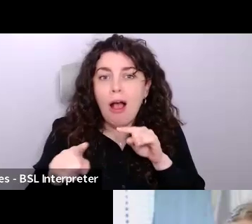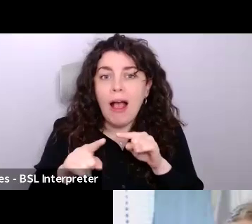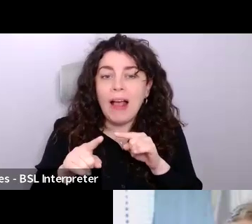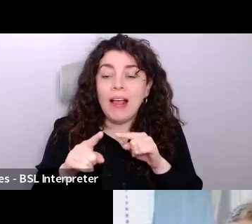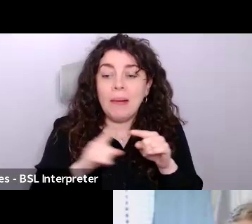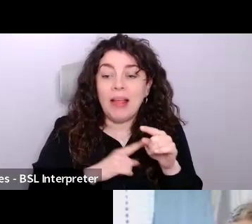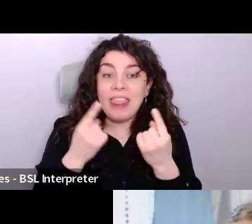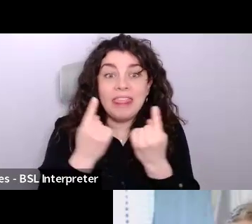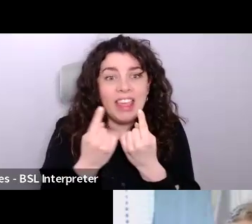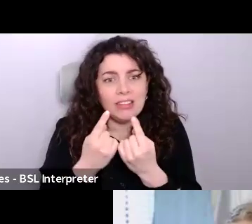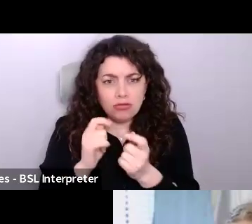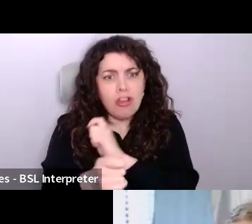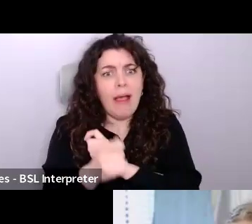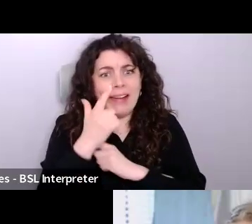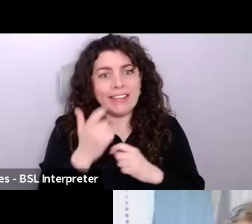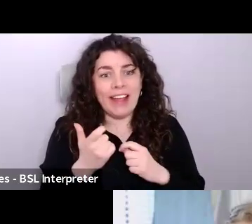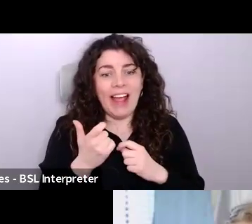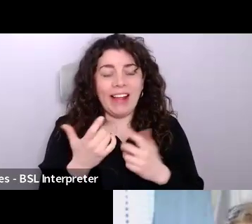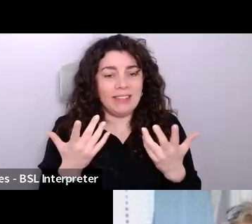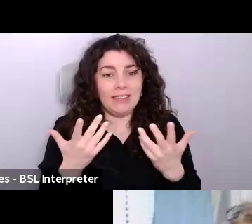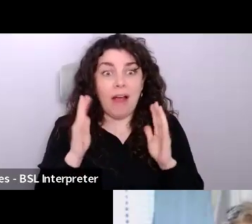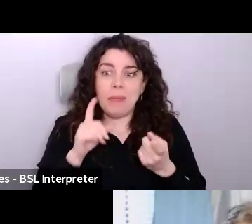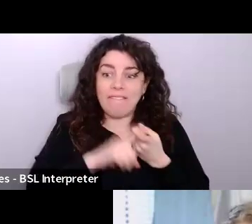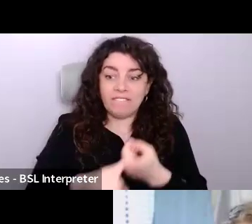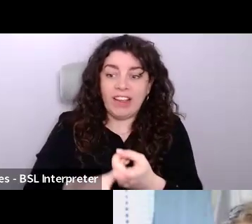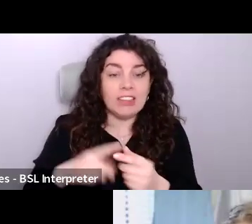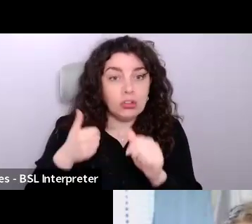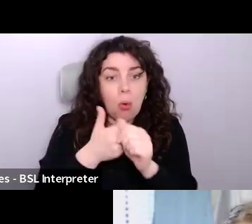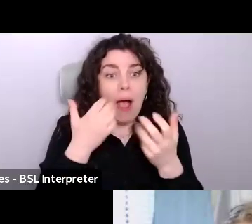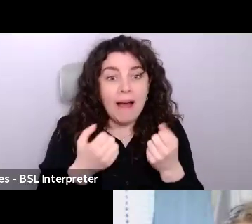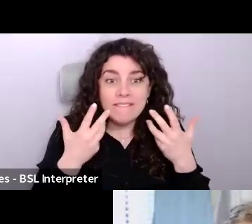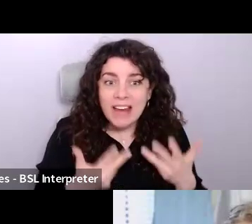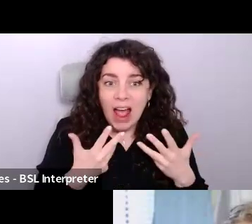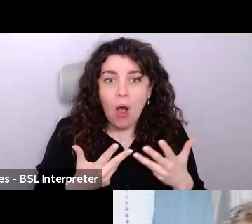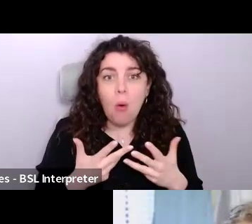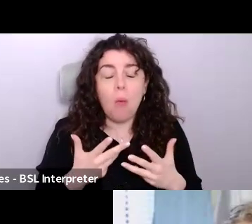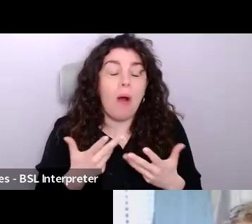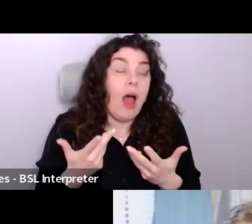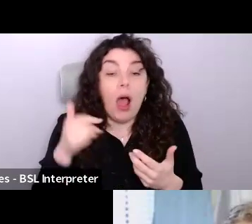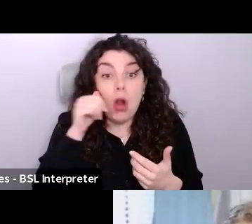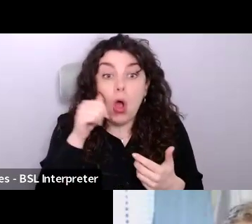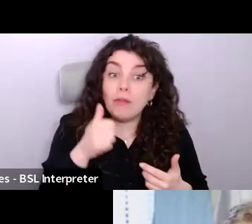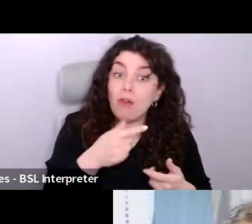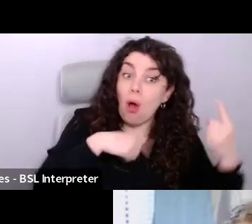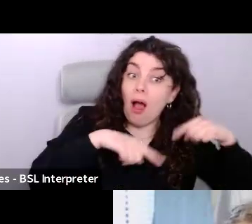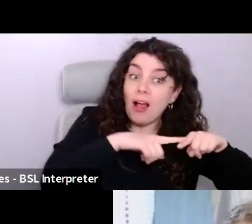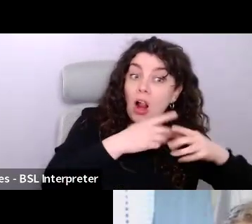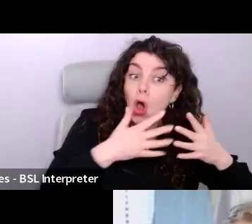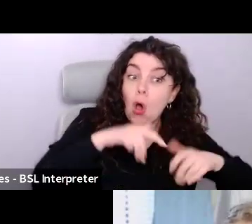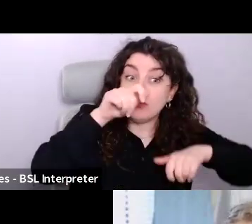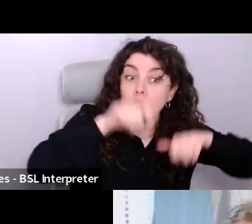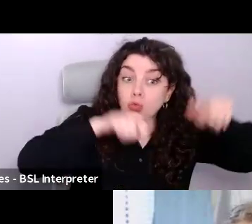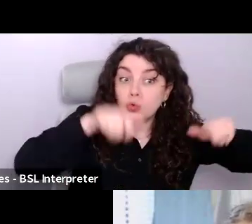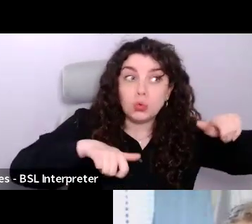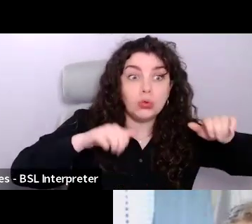You know, this doesn't have to be set in stone, that the support you got one time, or I know obviously we have a lot of students who are maybe getting